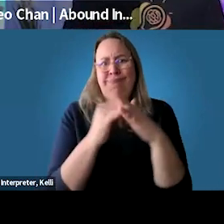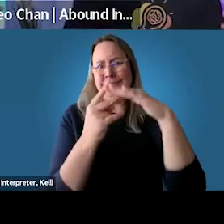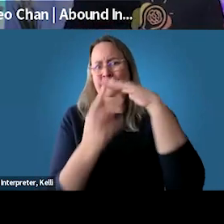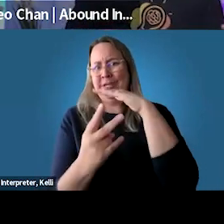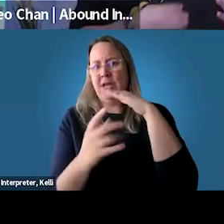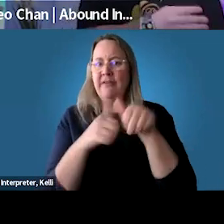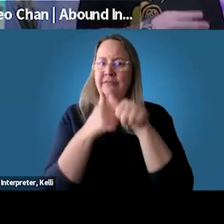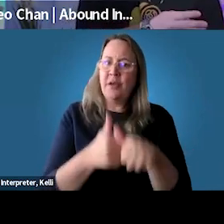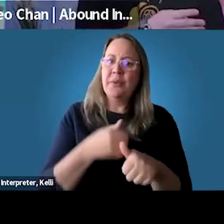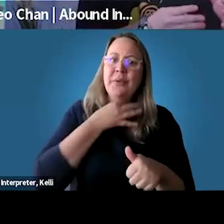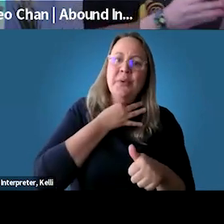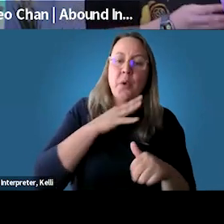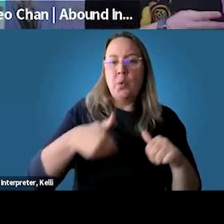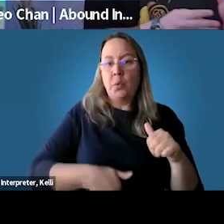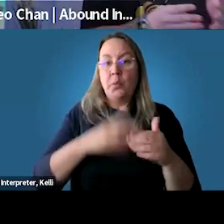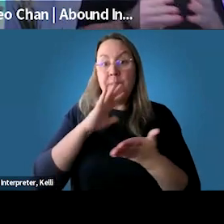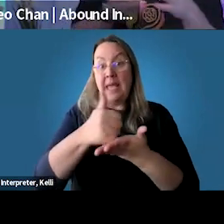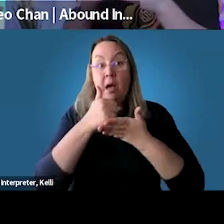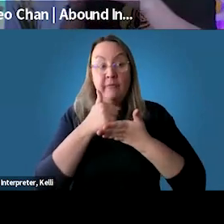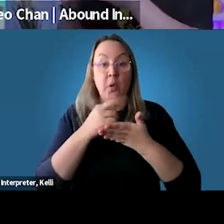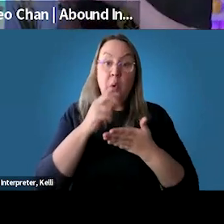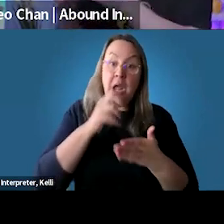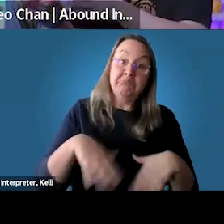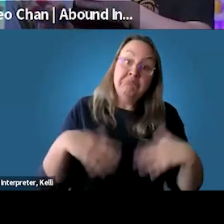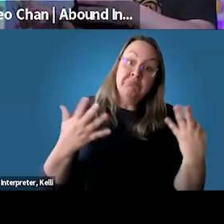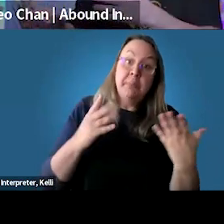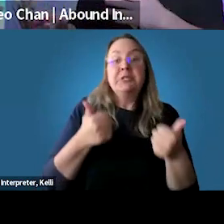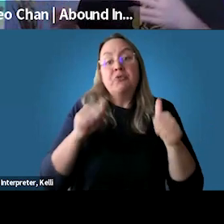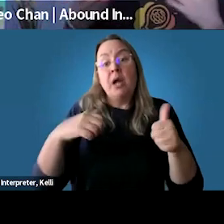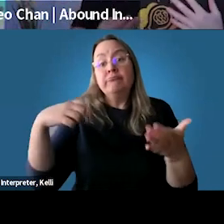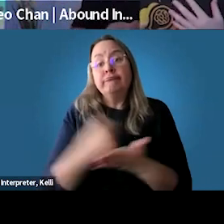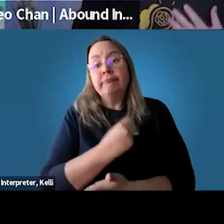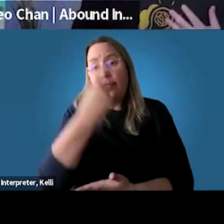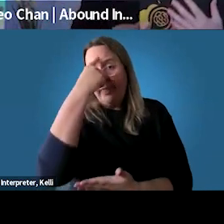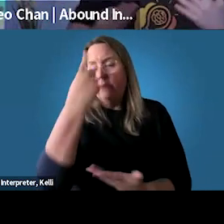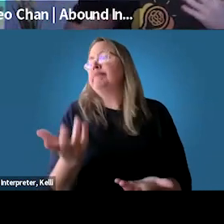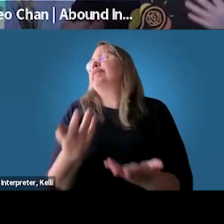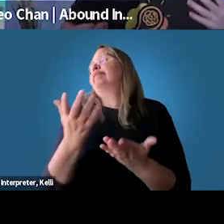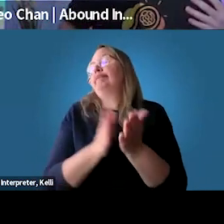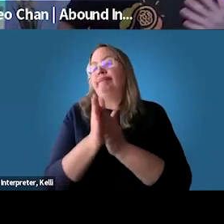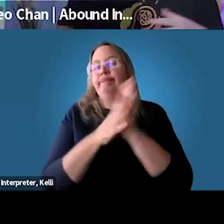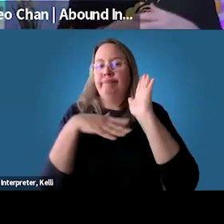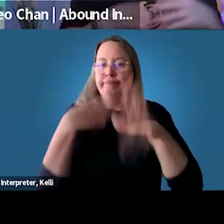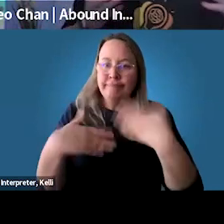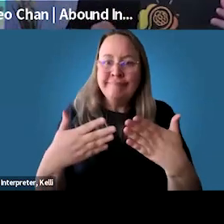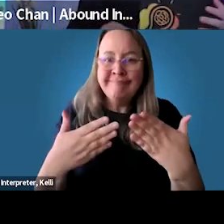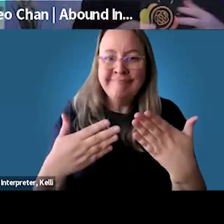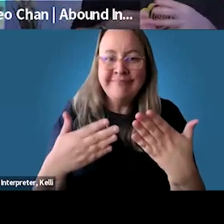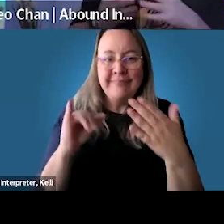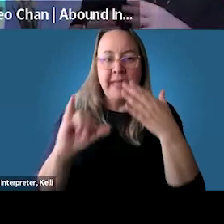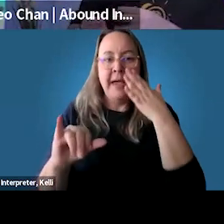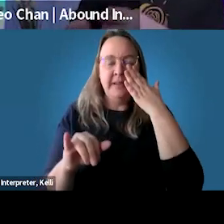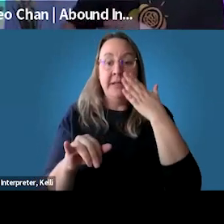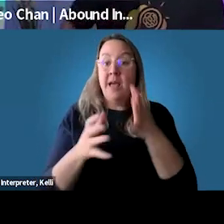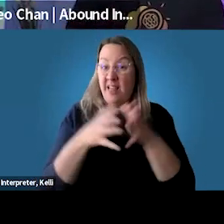following that curiosity or intuition would be helpful. But he saw in his life that it was, it said much of, so it doesn't mean always,